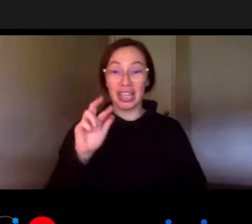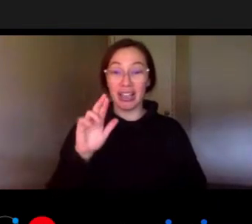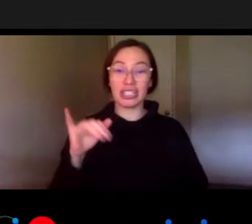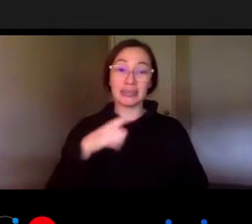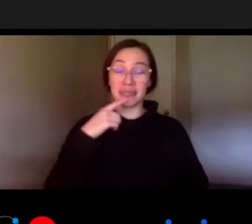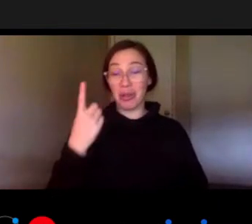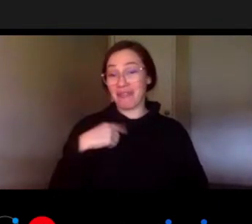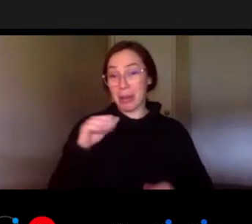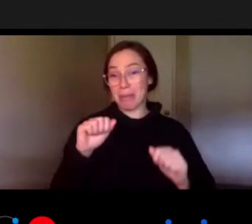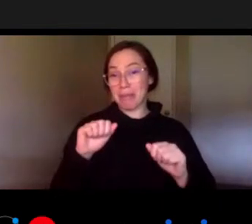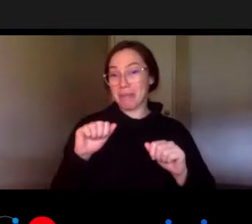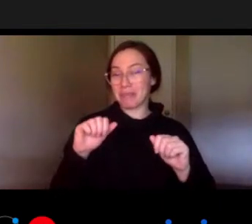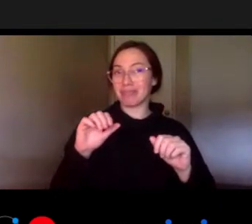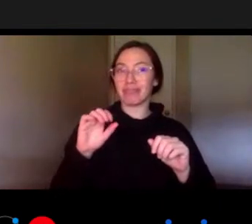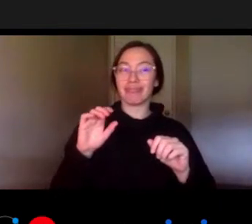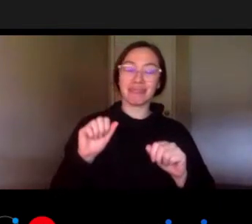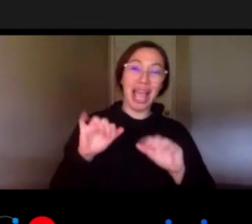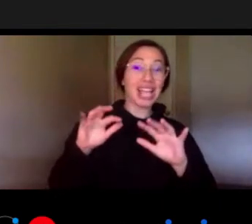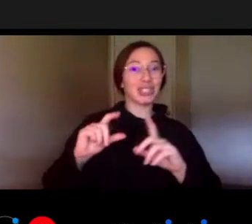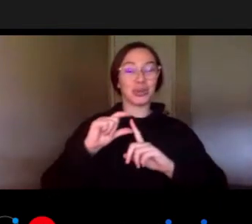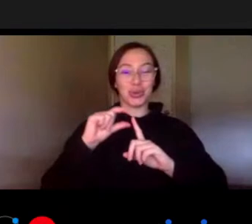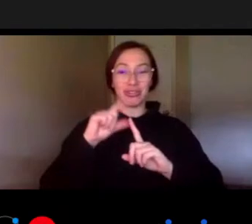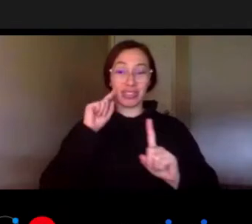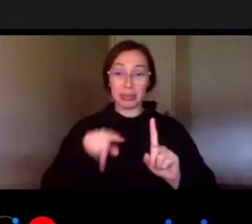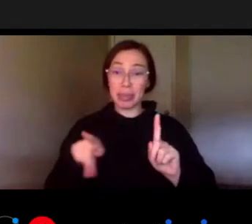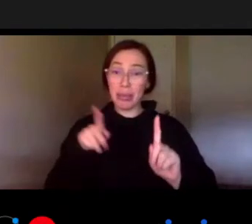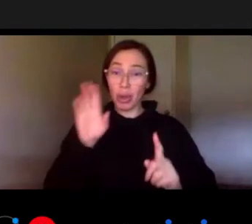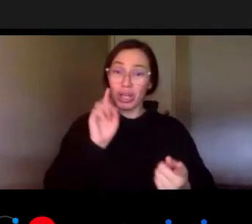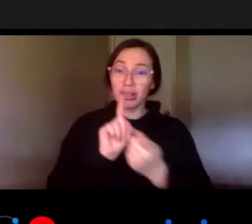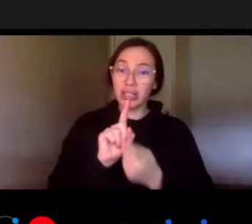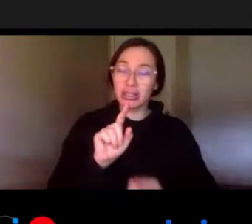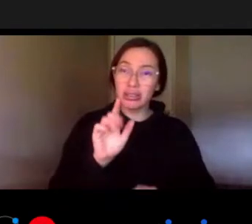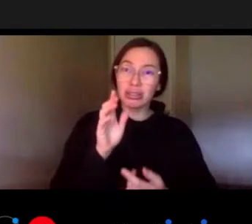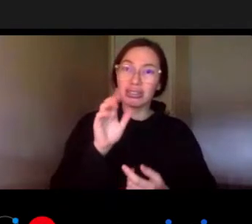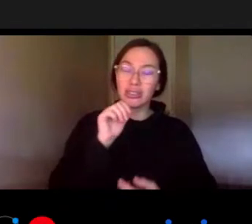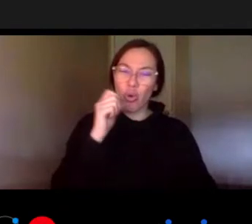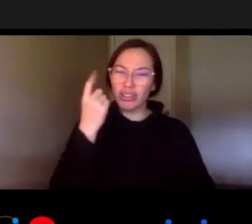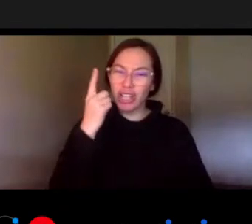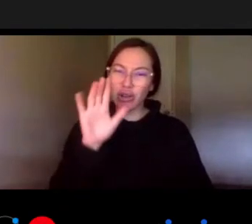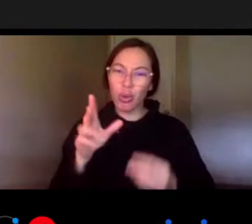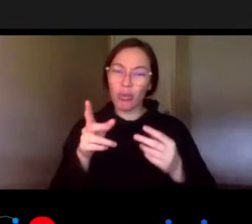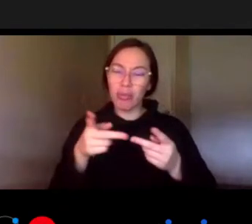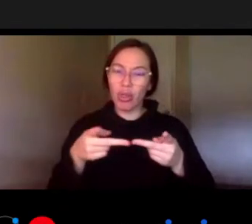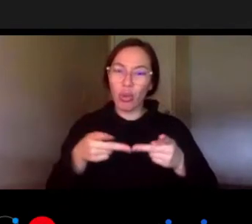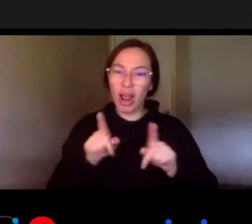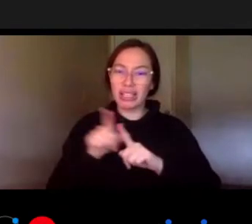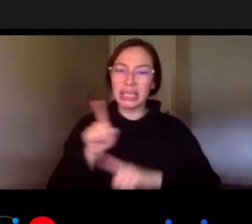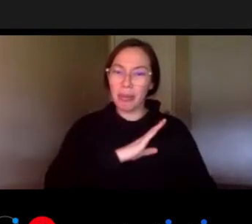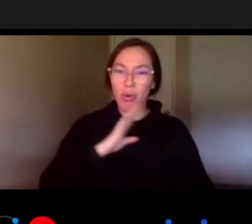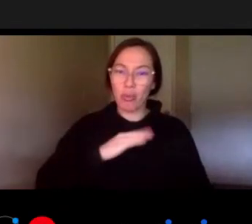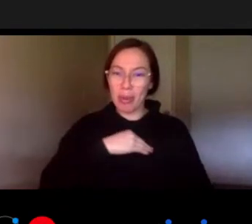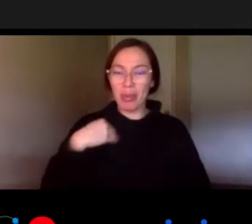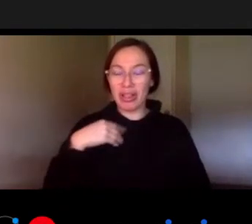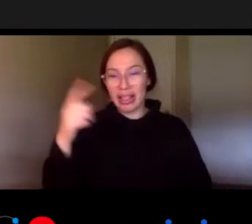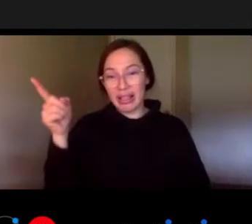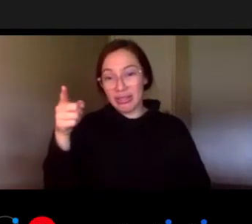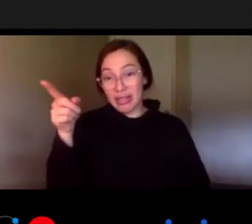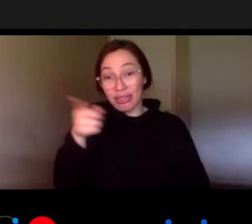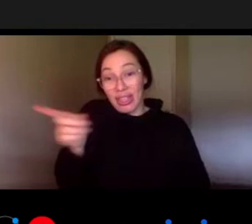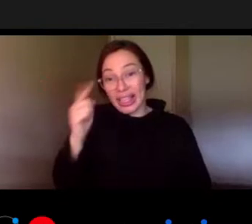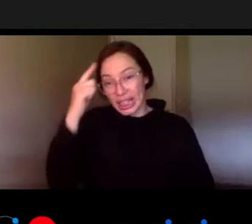one. You know, that people will stop you and they don't really understand your authority as a board member. They think you're the person that can help